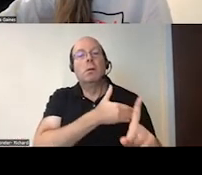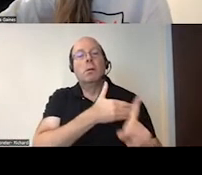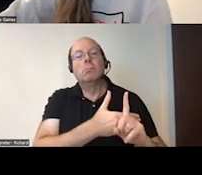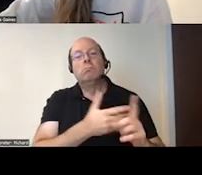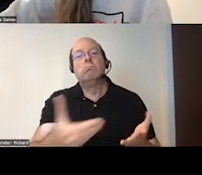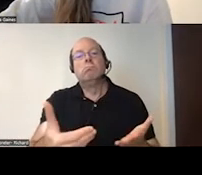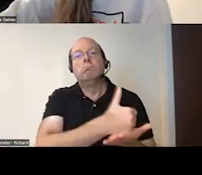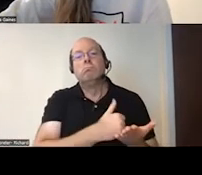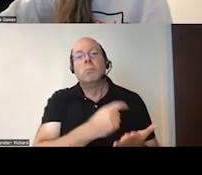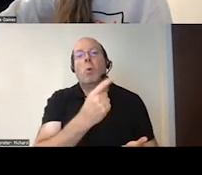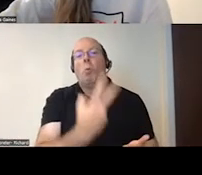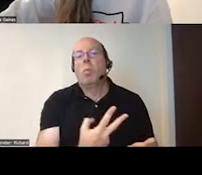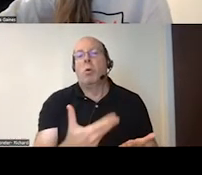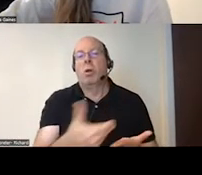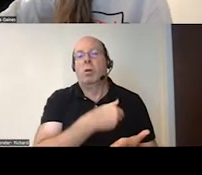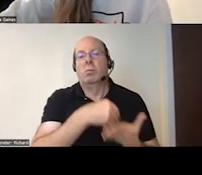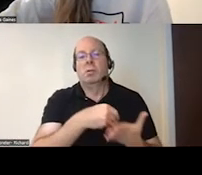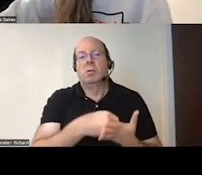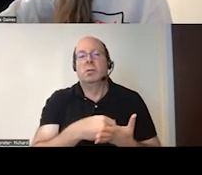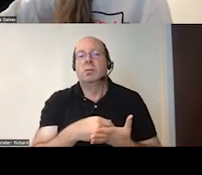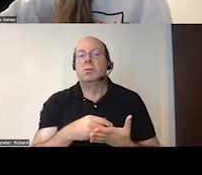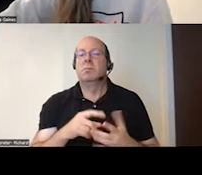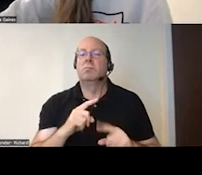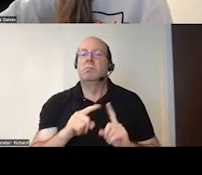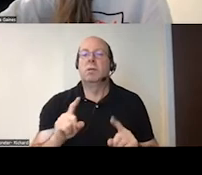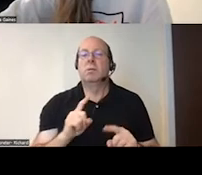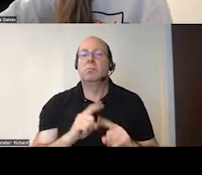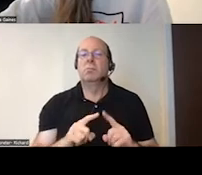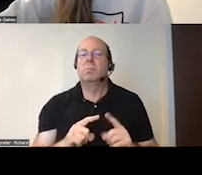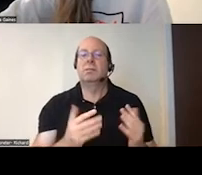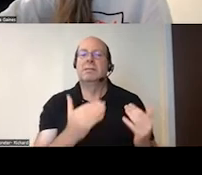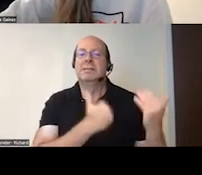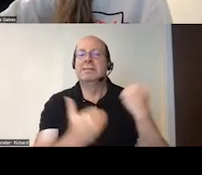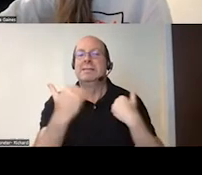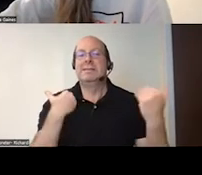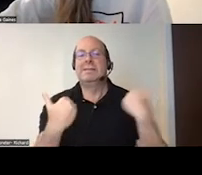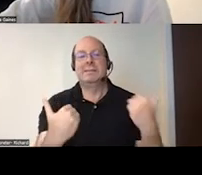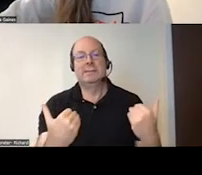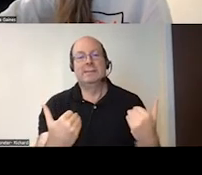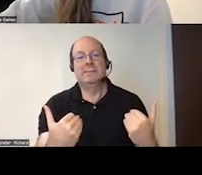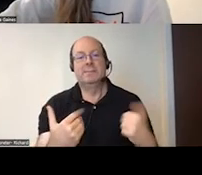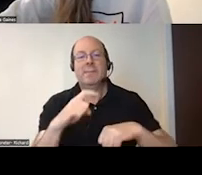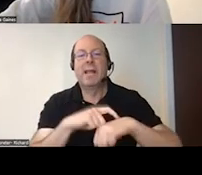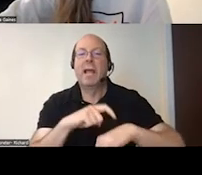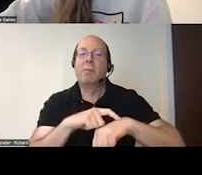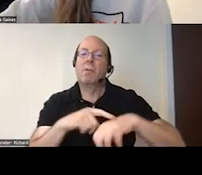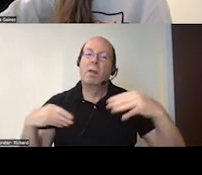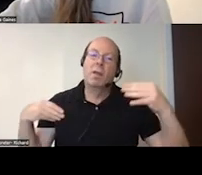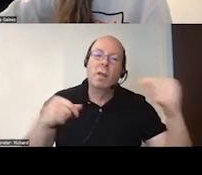But kind of the hassle that's been coming along with it lately, or just the time that we've been